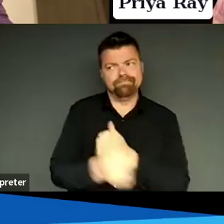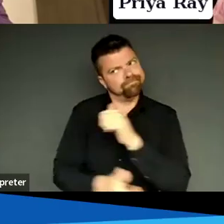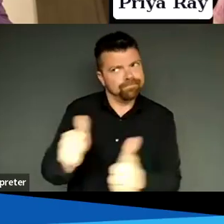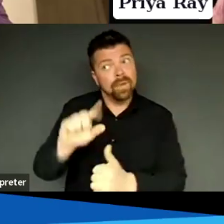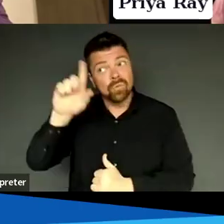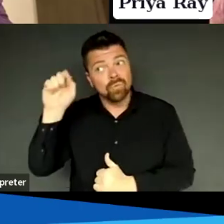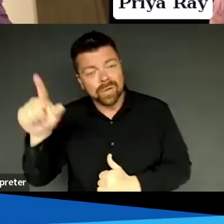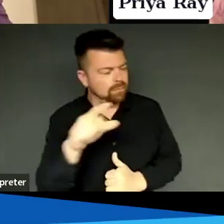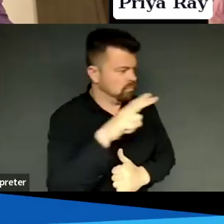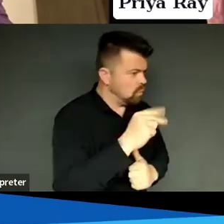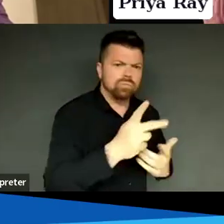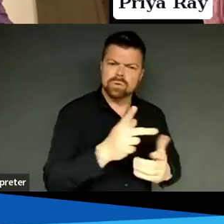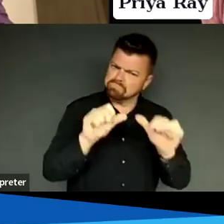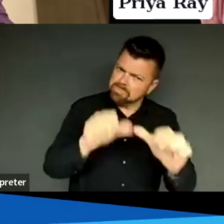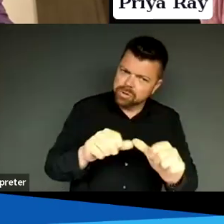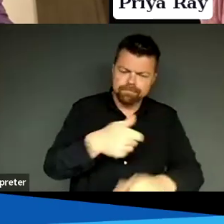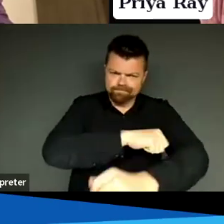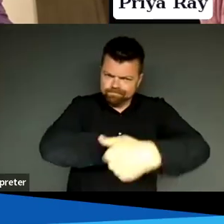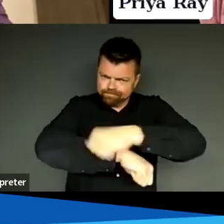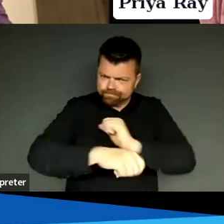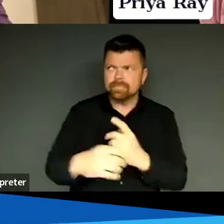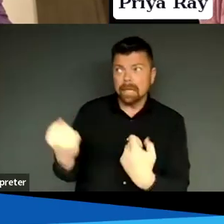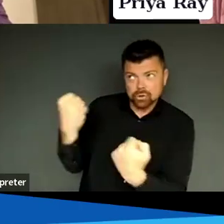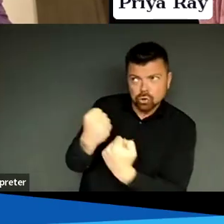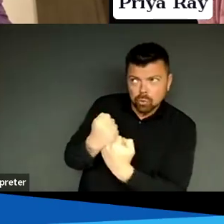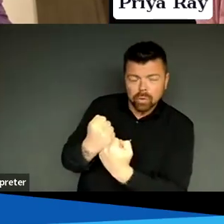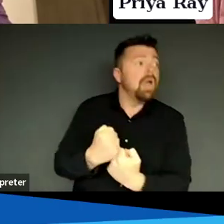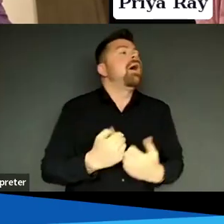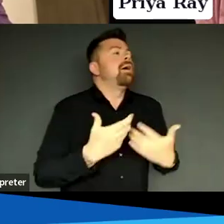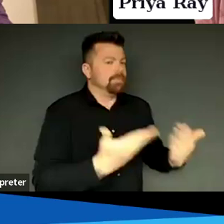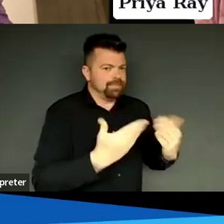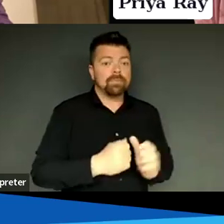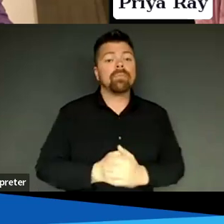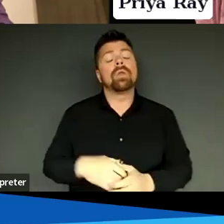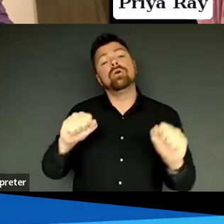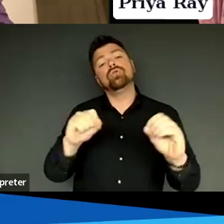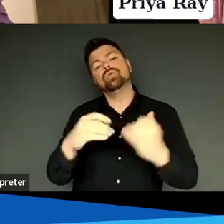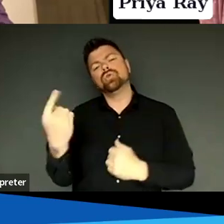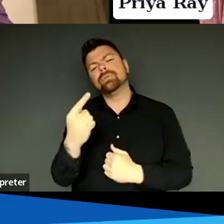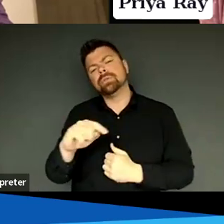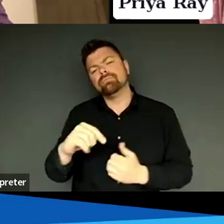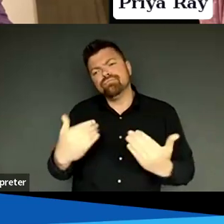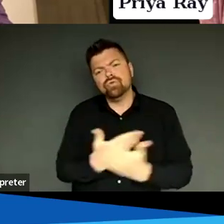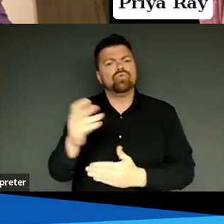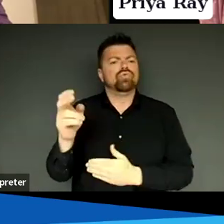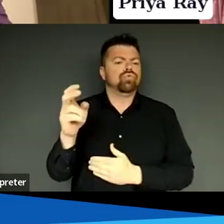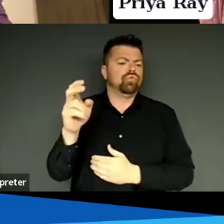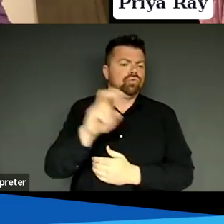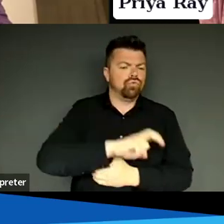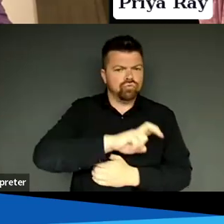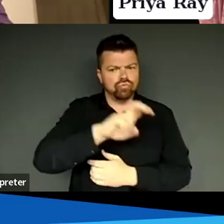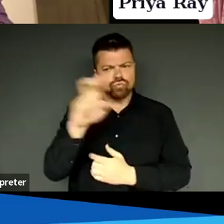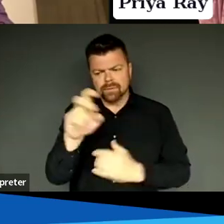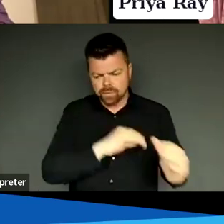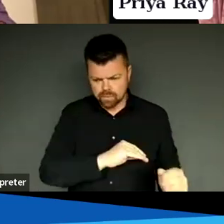when you do that. But there's a question. Is there something new for transferring? As I've aged, I can no longer do it. Does anybody